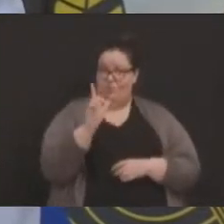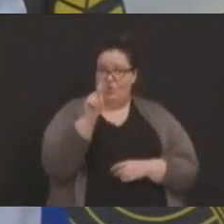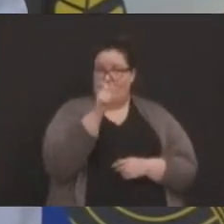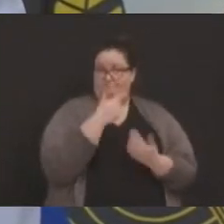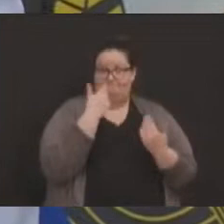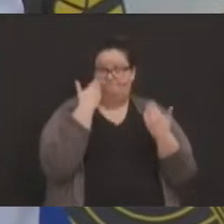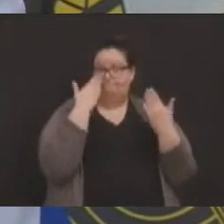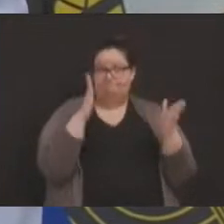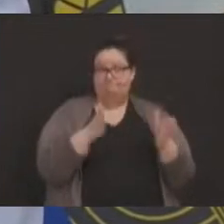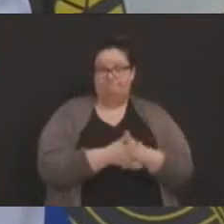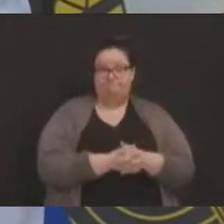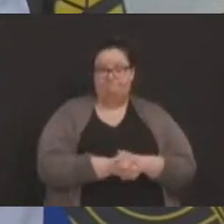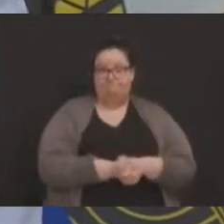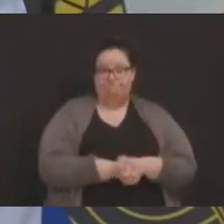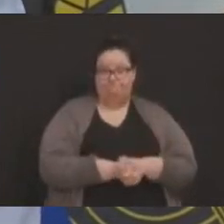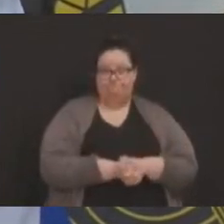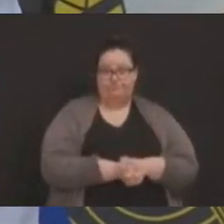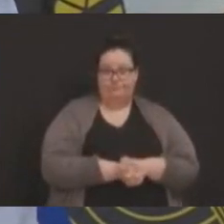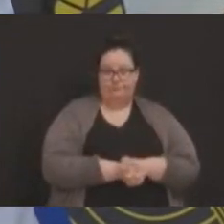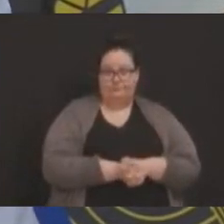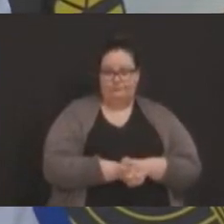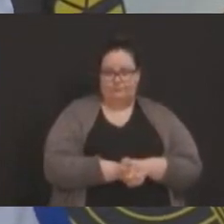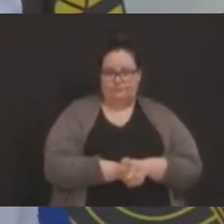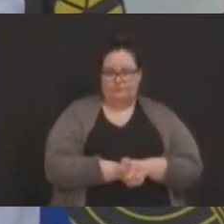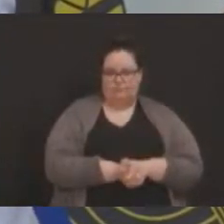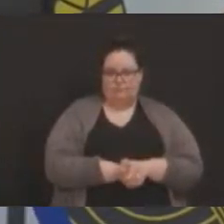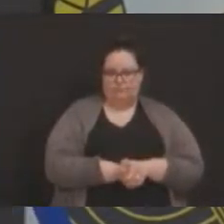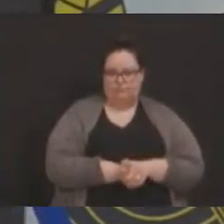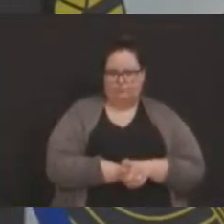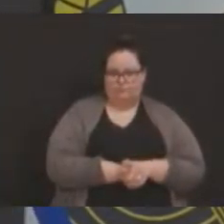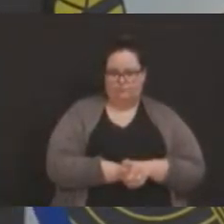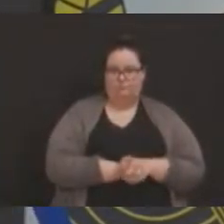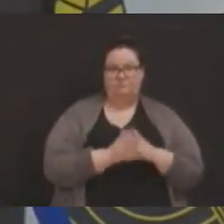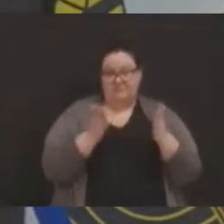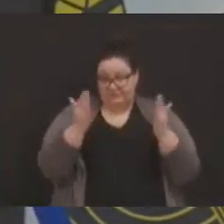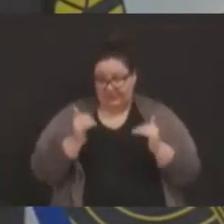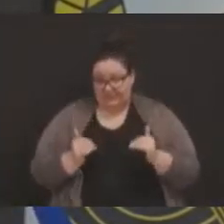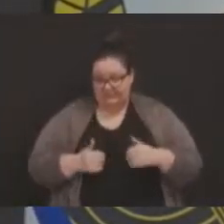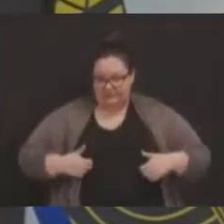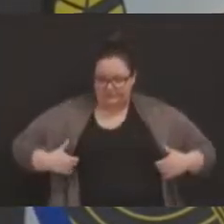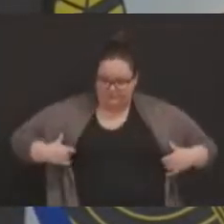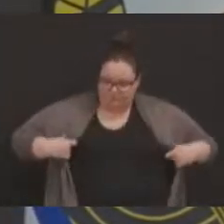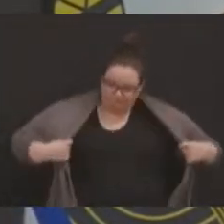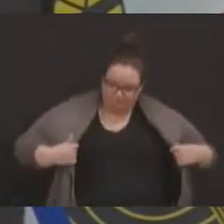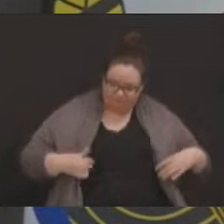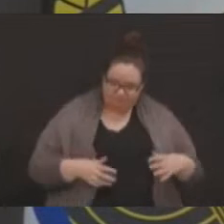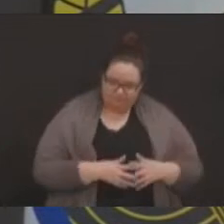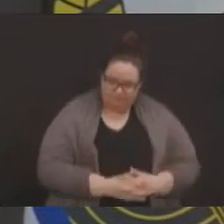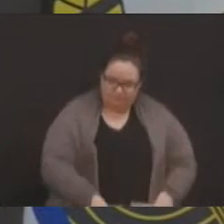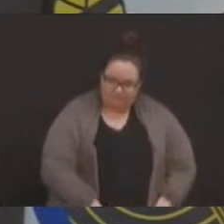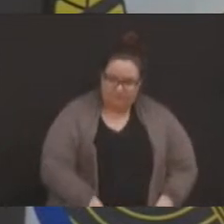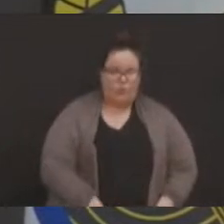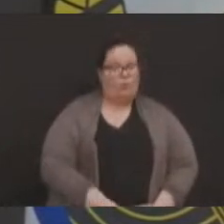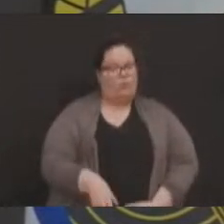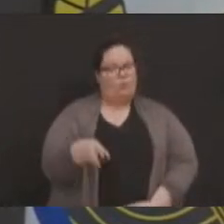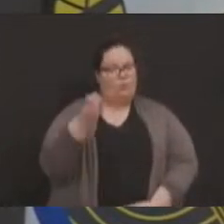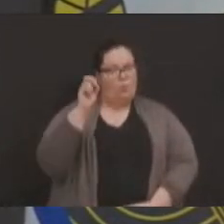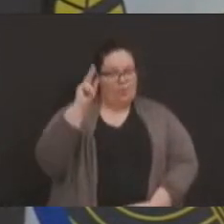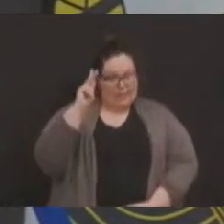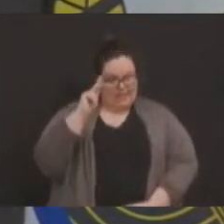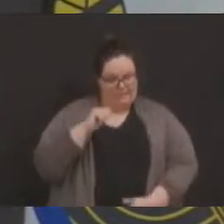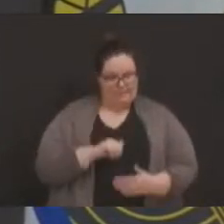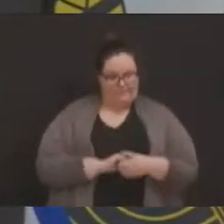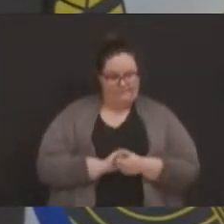Okay. Dr. Russell and Minister Shephard, please. Families of Shanix residents who tested positive